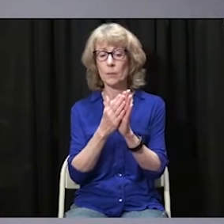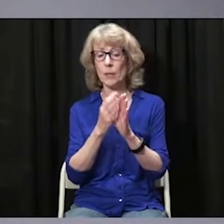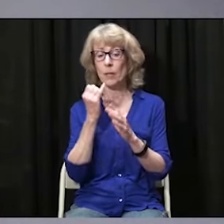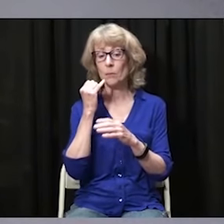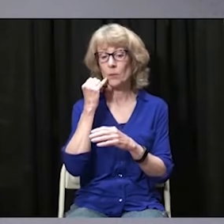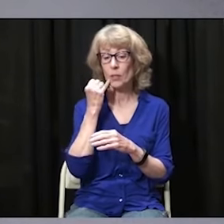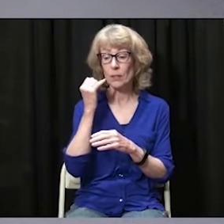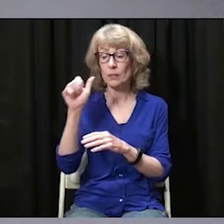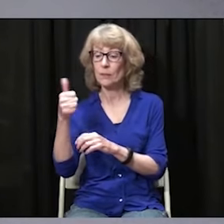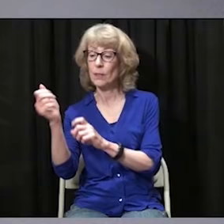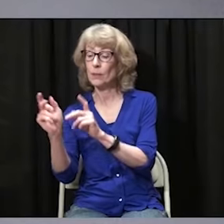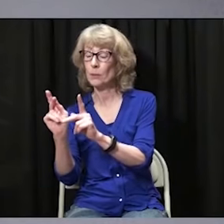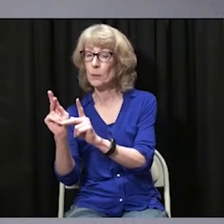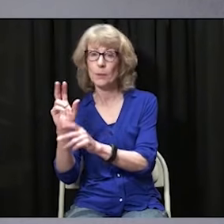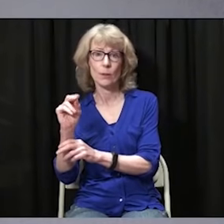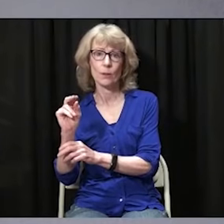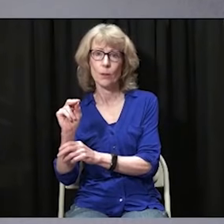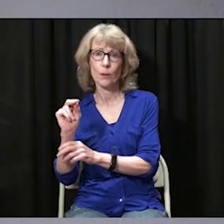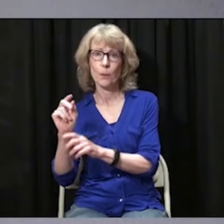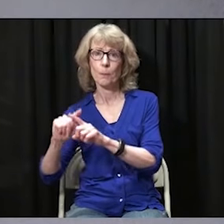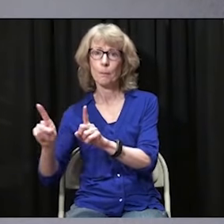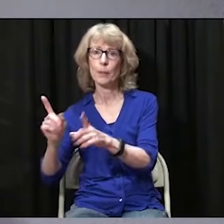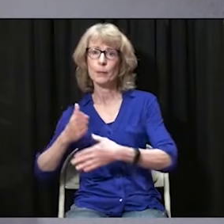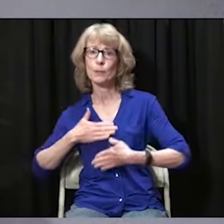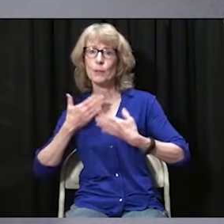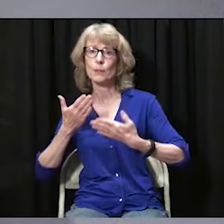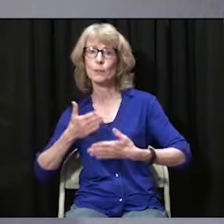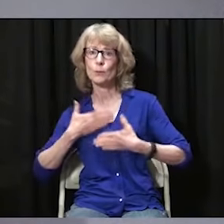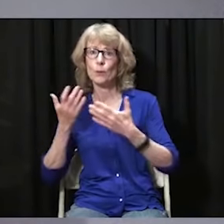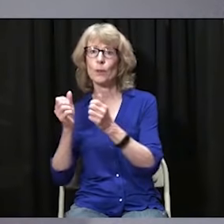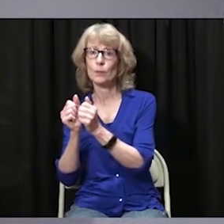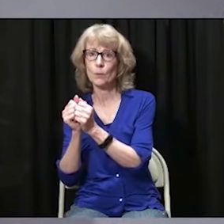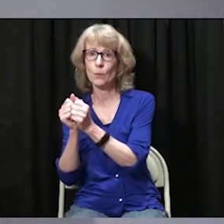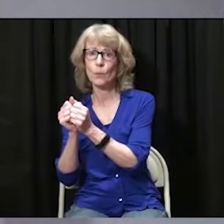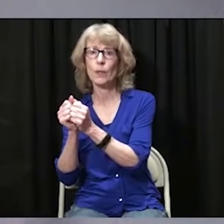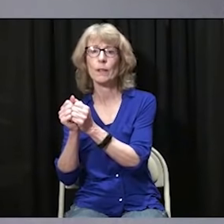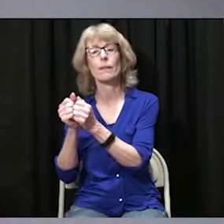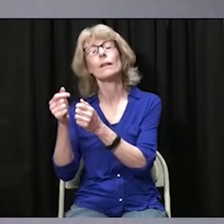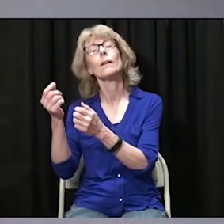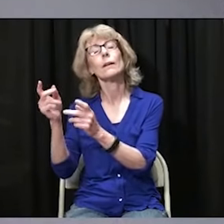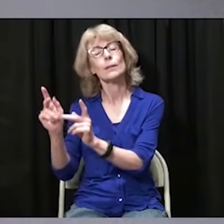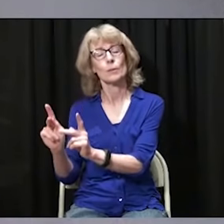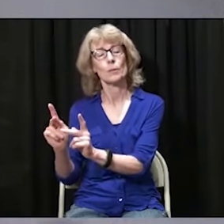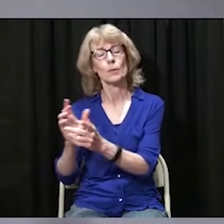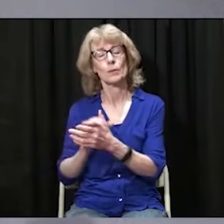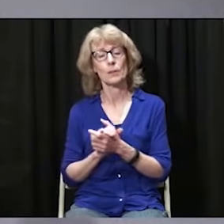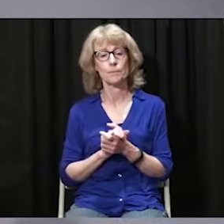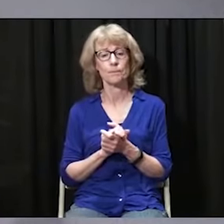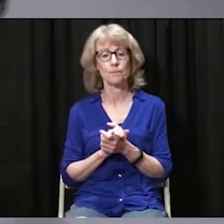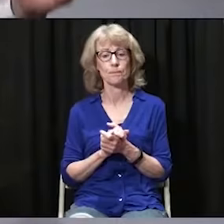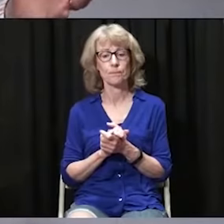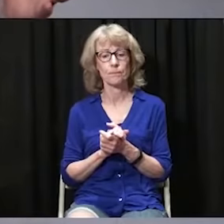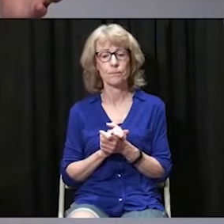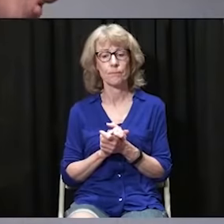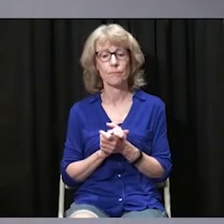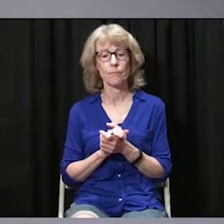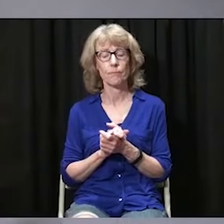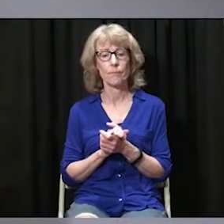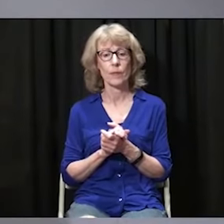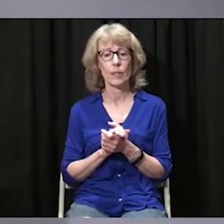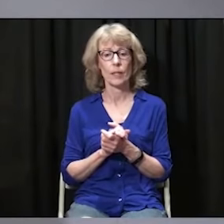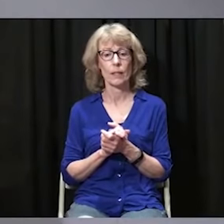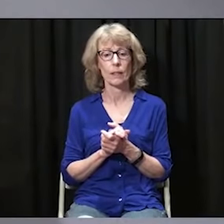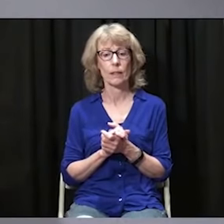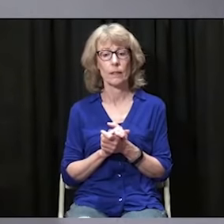job is to rejoice with them. This makes me think of a few years ago when, so I love the people I work with,